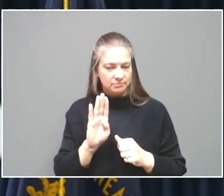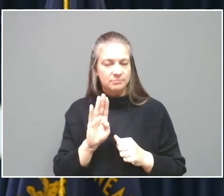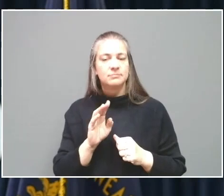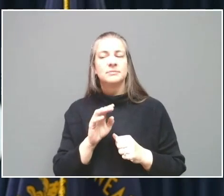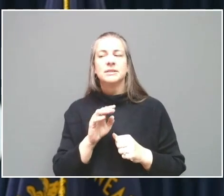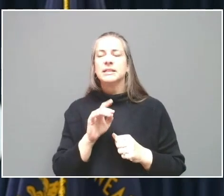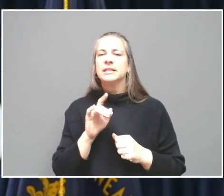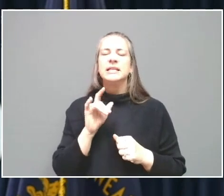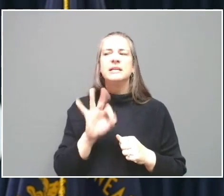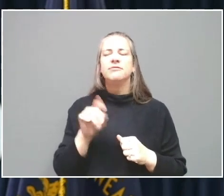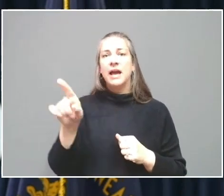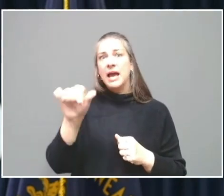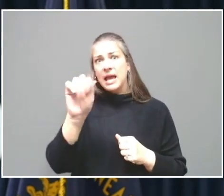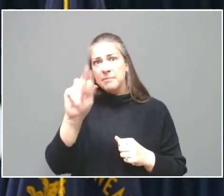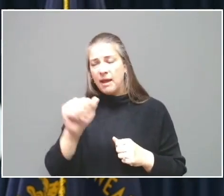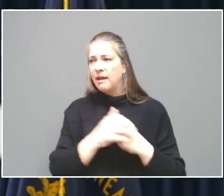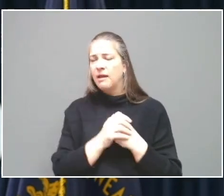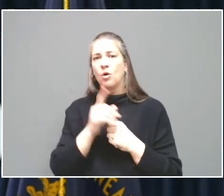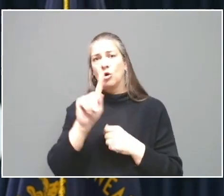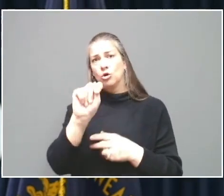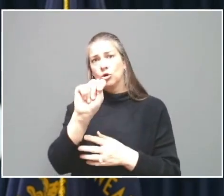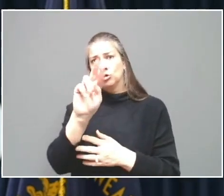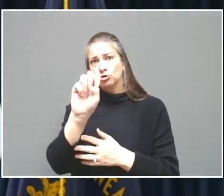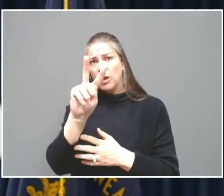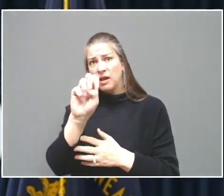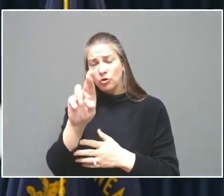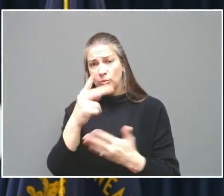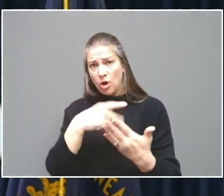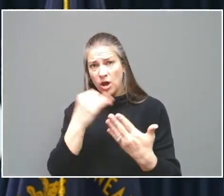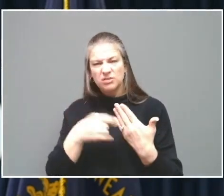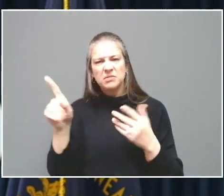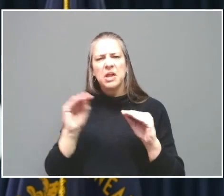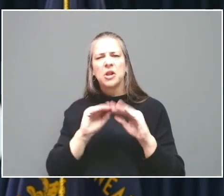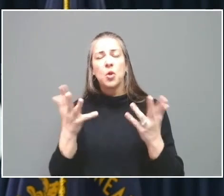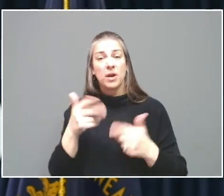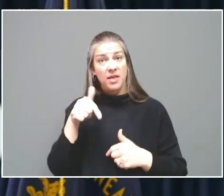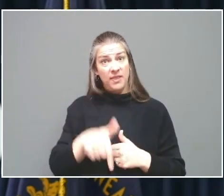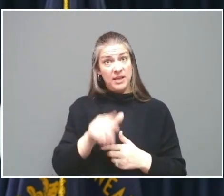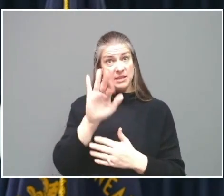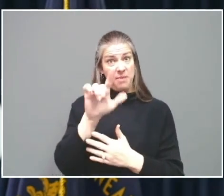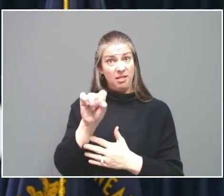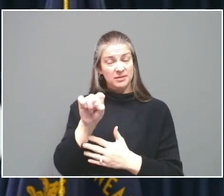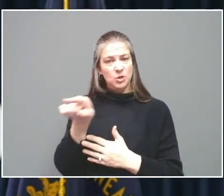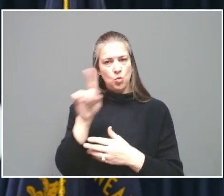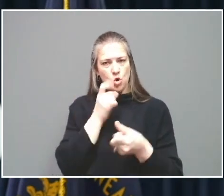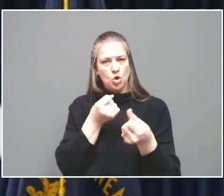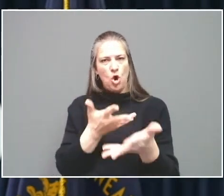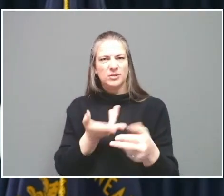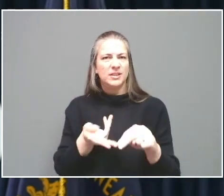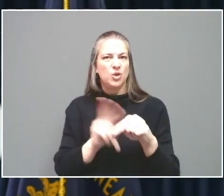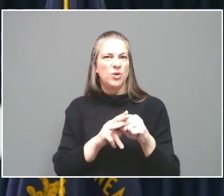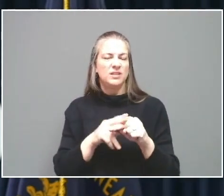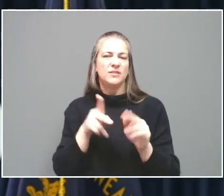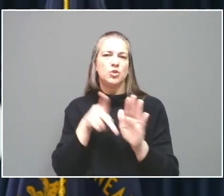the statistics from the Trevor Project, they're pretty clear that these bills will cause an increase in suicide amongst our